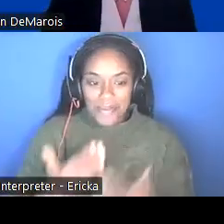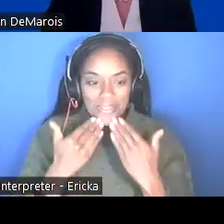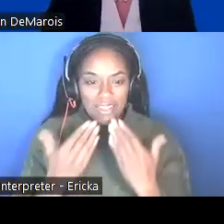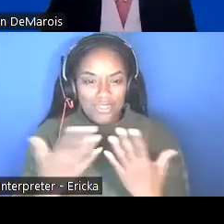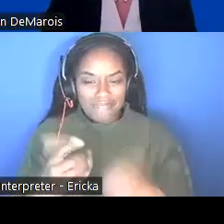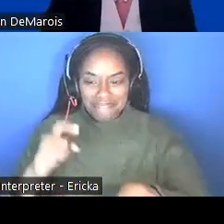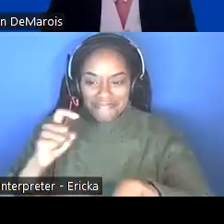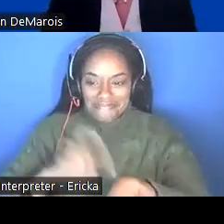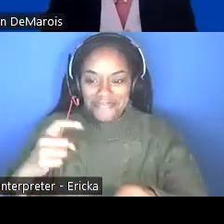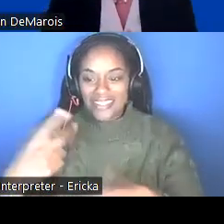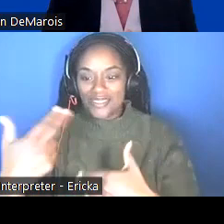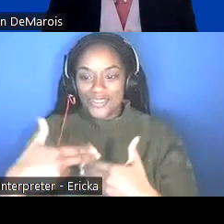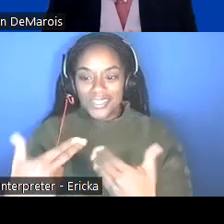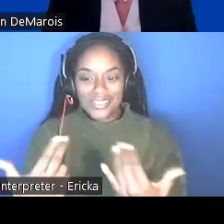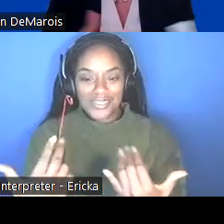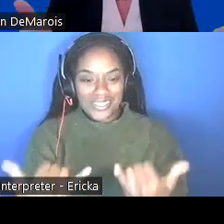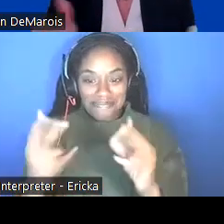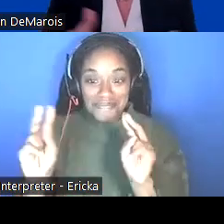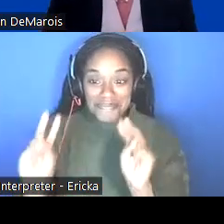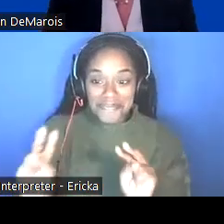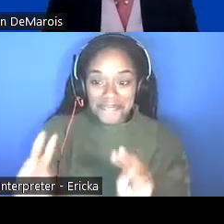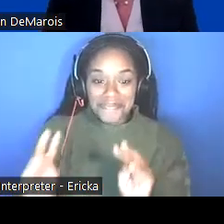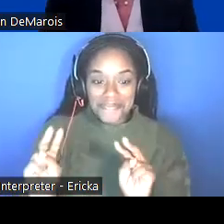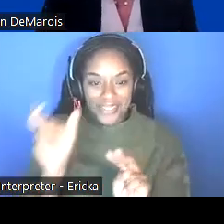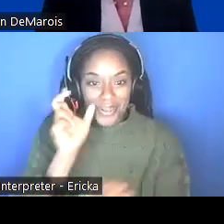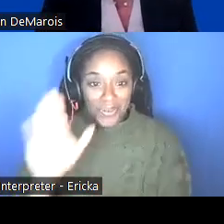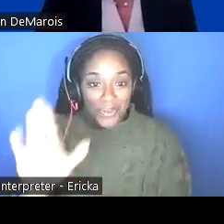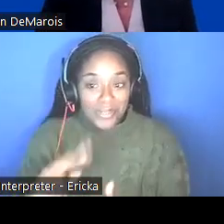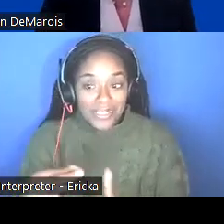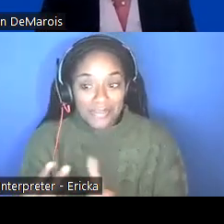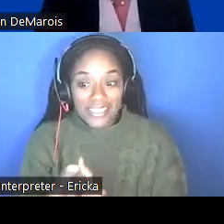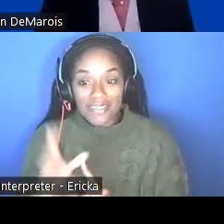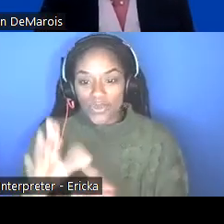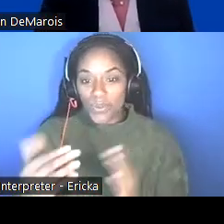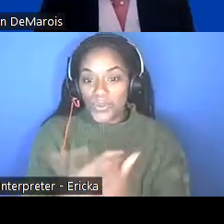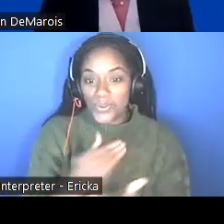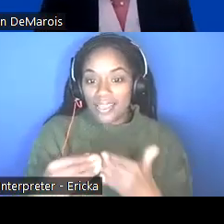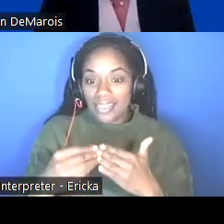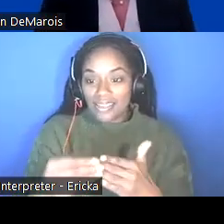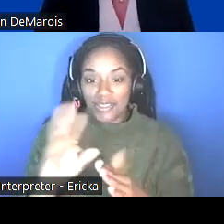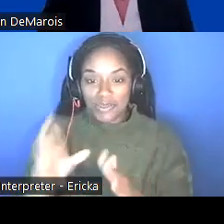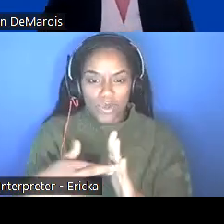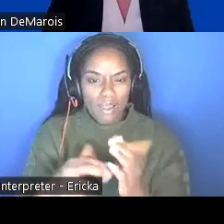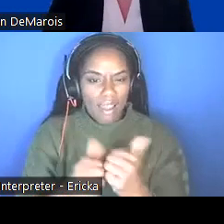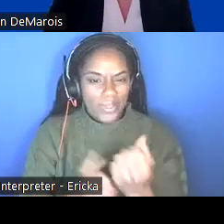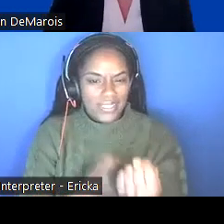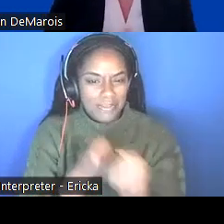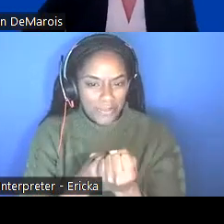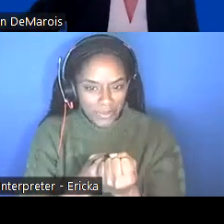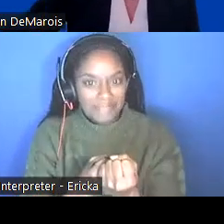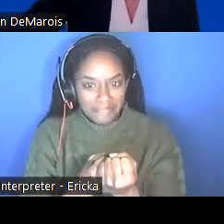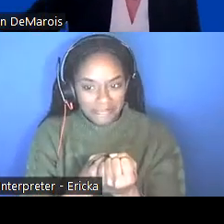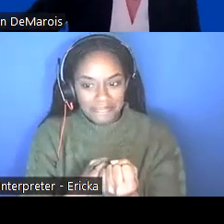and for joining us today. We look forward to hearing your perspectives in your new leadership role and how we can support you in the